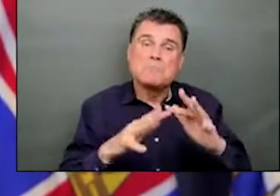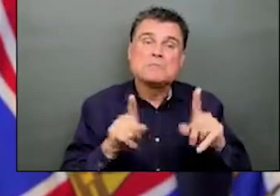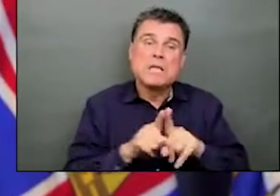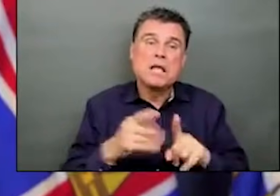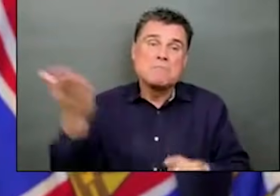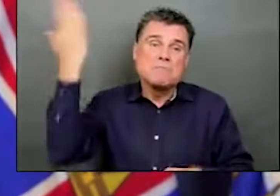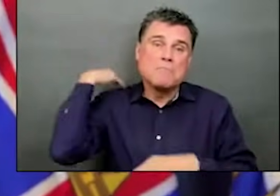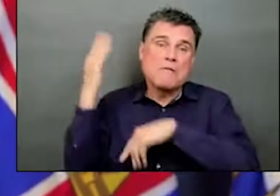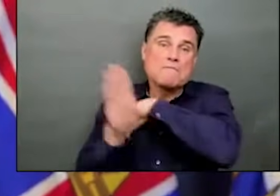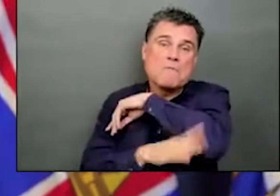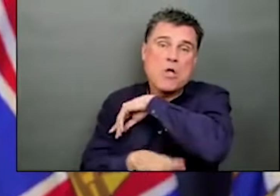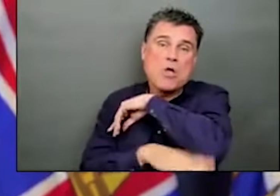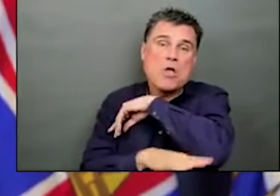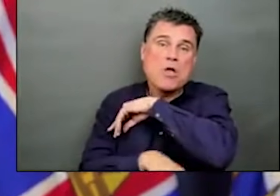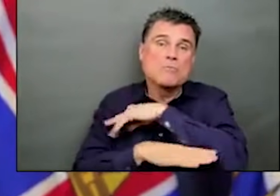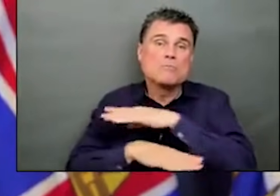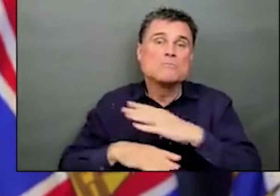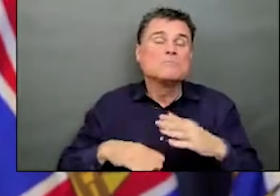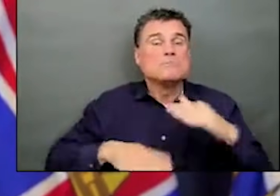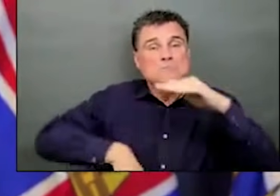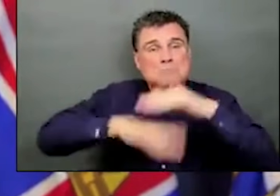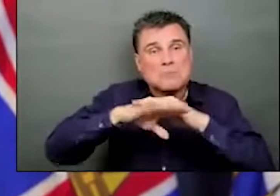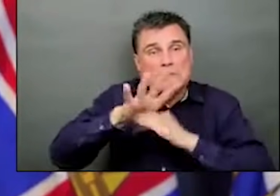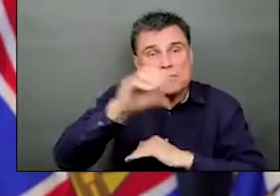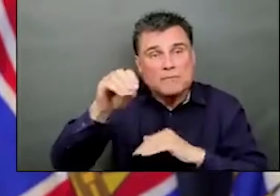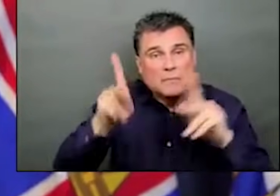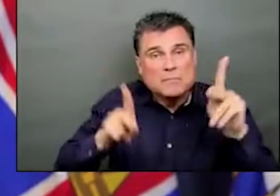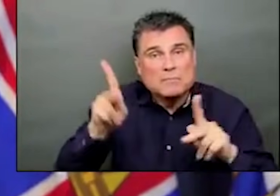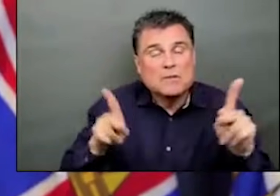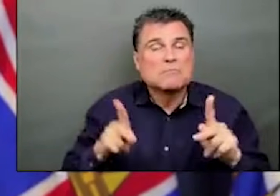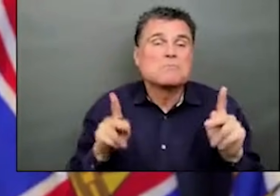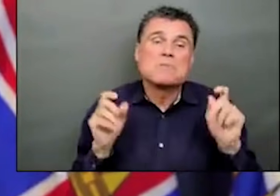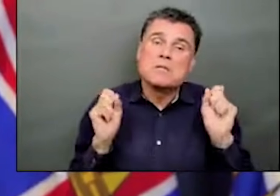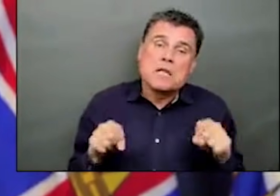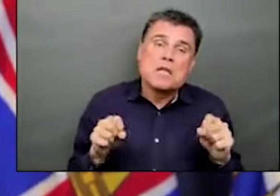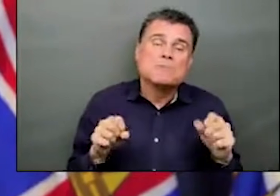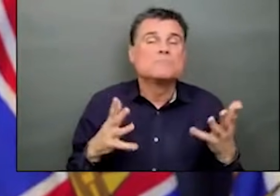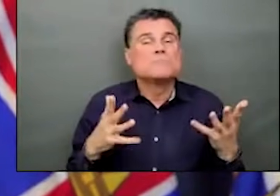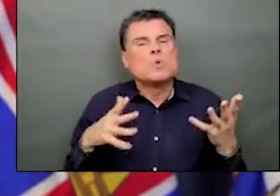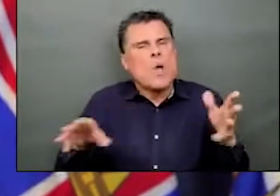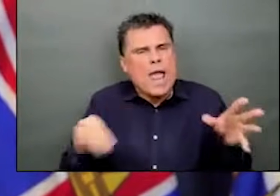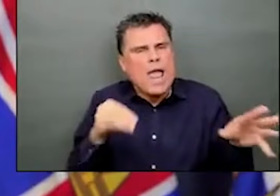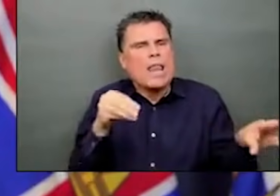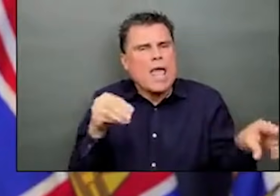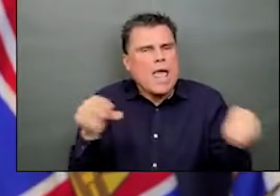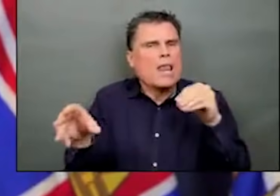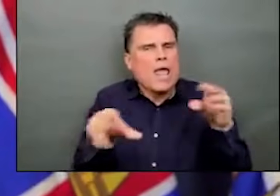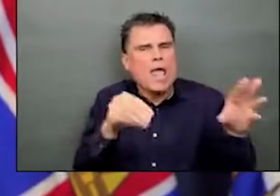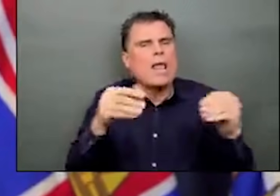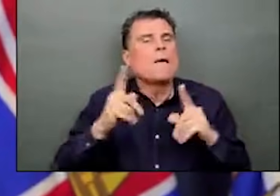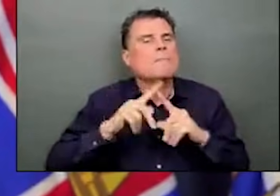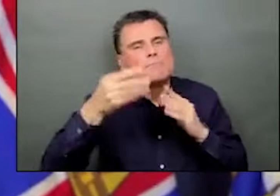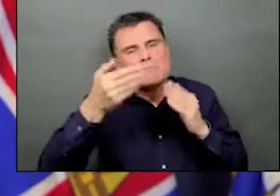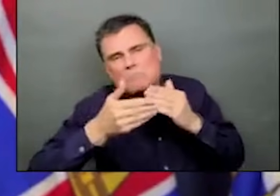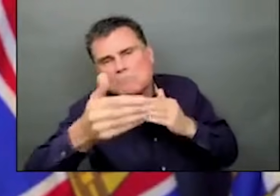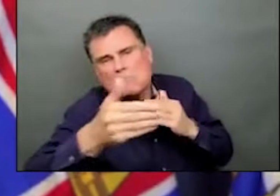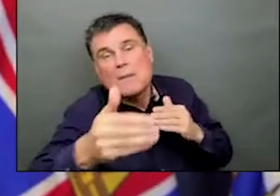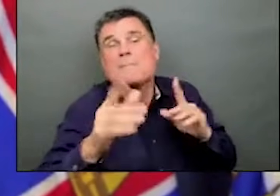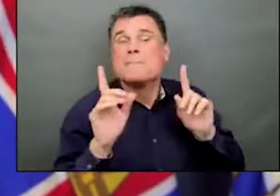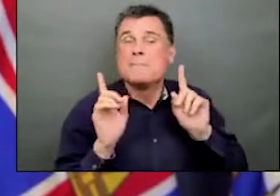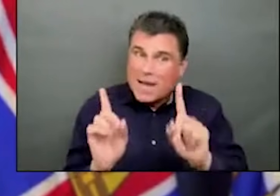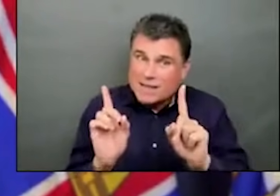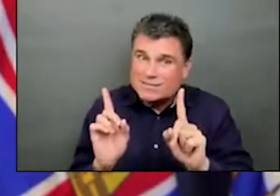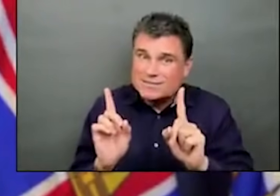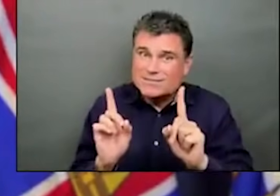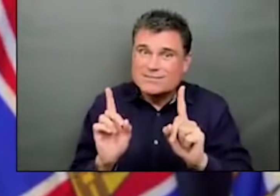groups of 50, and then looking at expanding from there. The things that I think, on the other hand, we're not going to see this